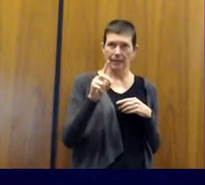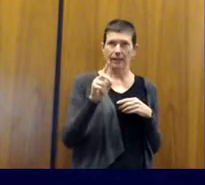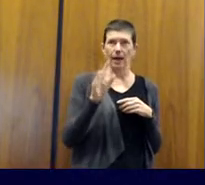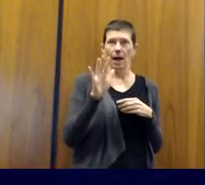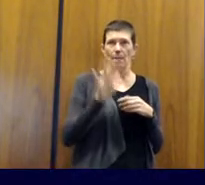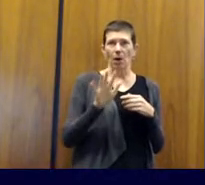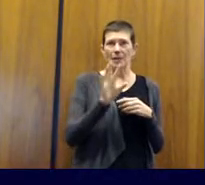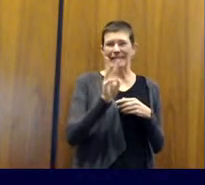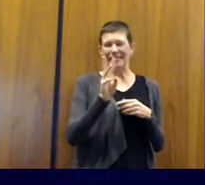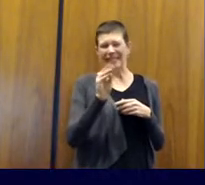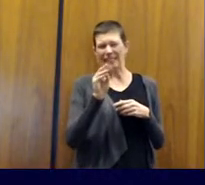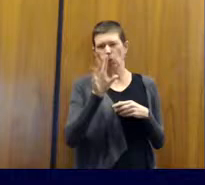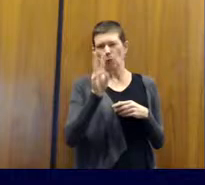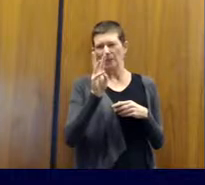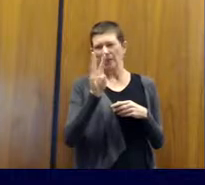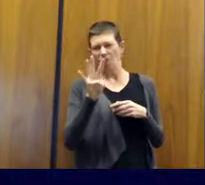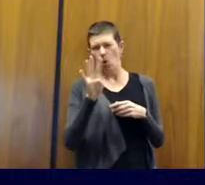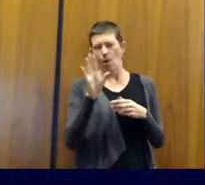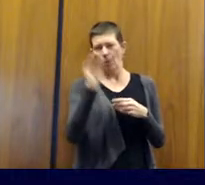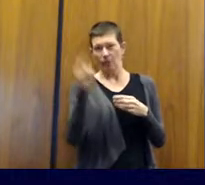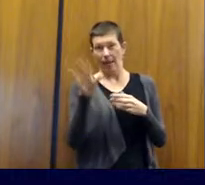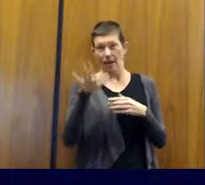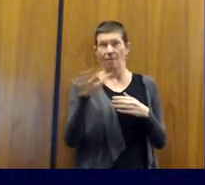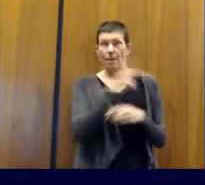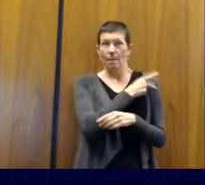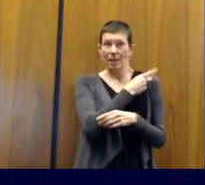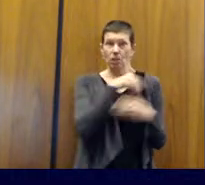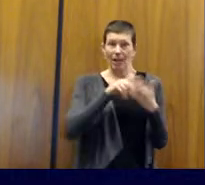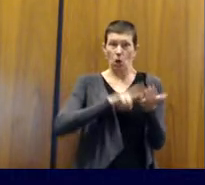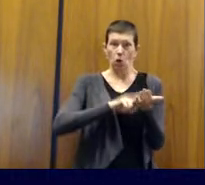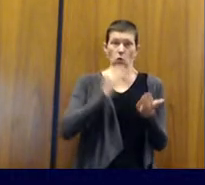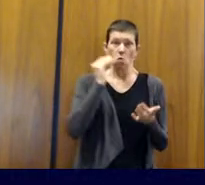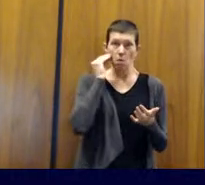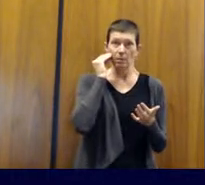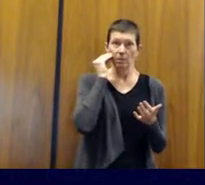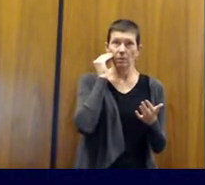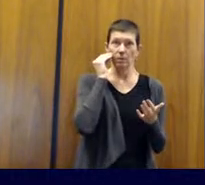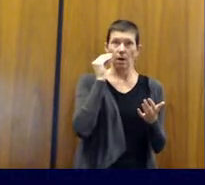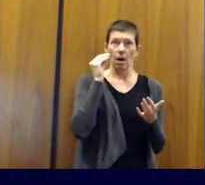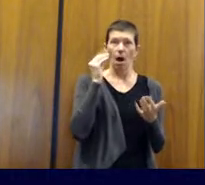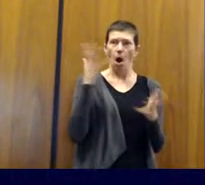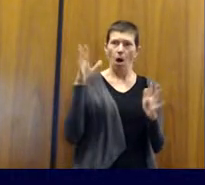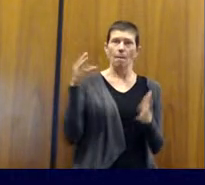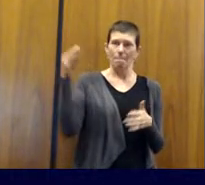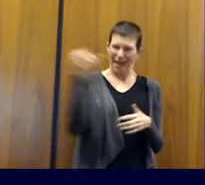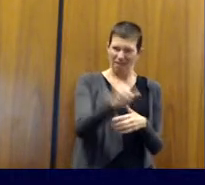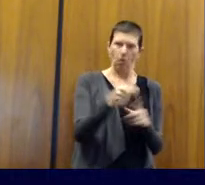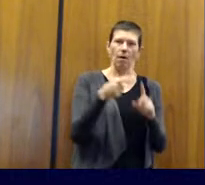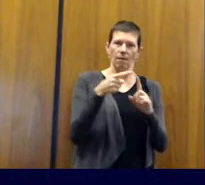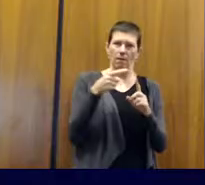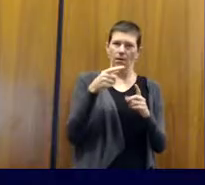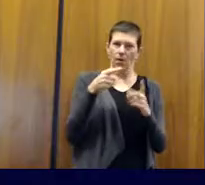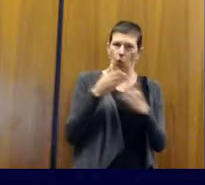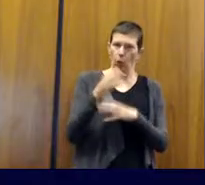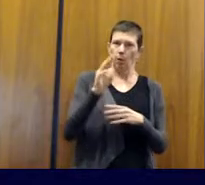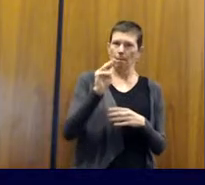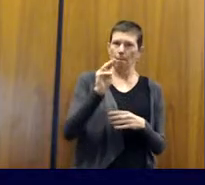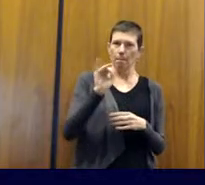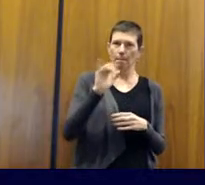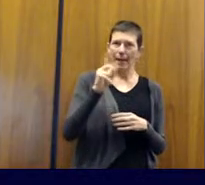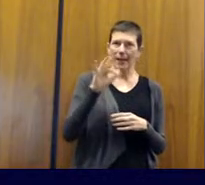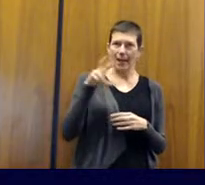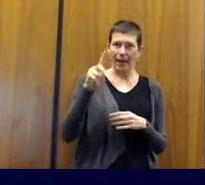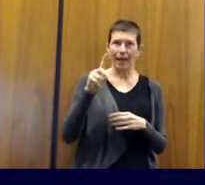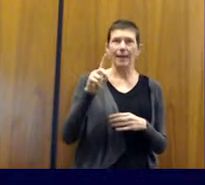and 64% of the patients in nursing homes are paid for by Medicaid. I bet you anything in